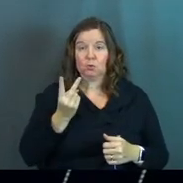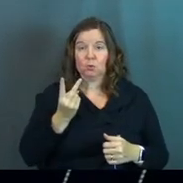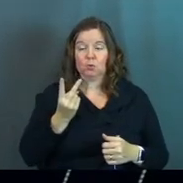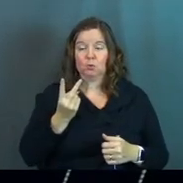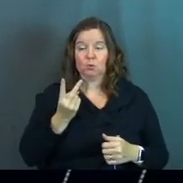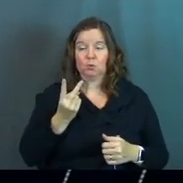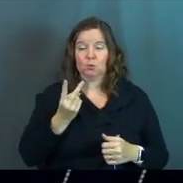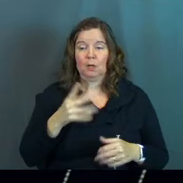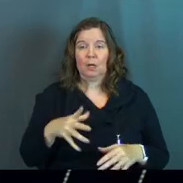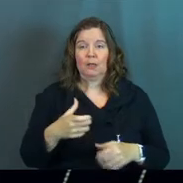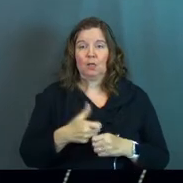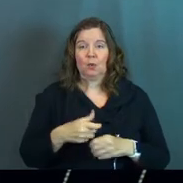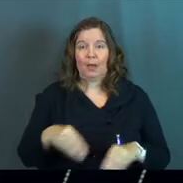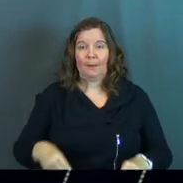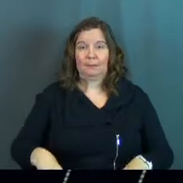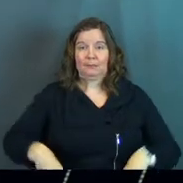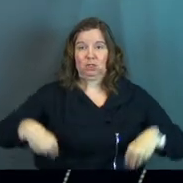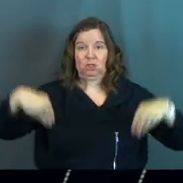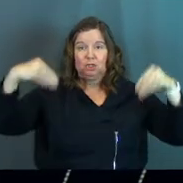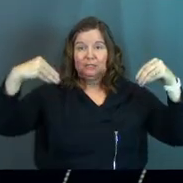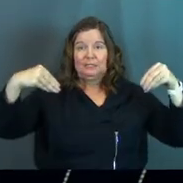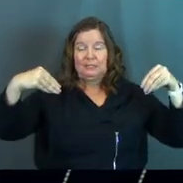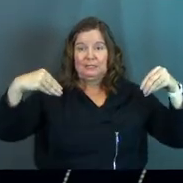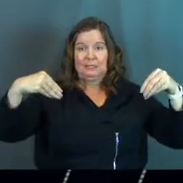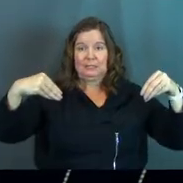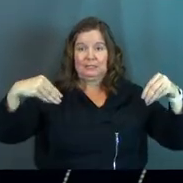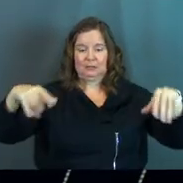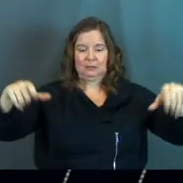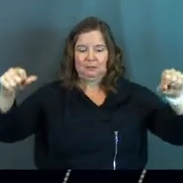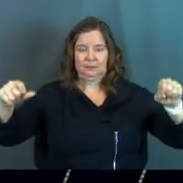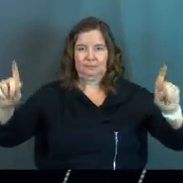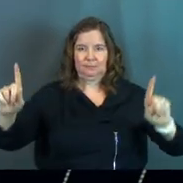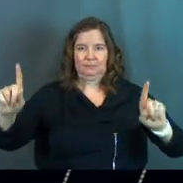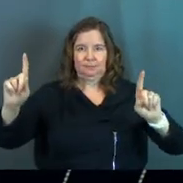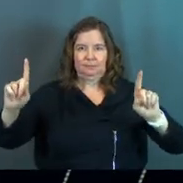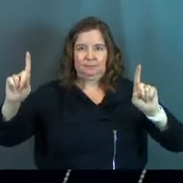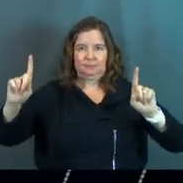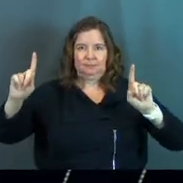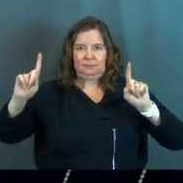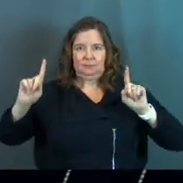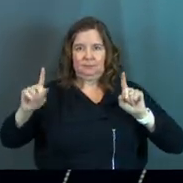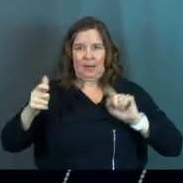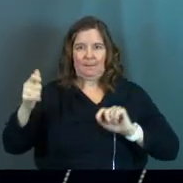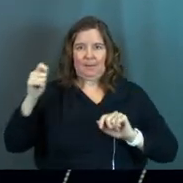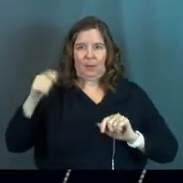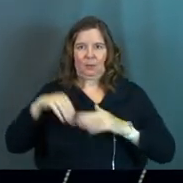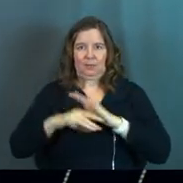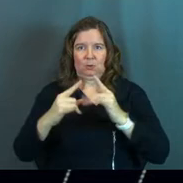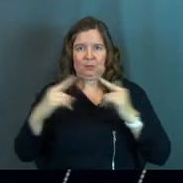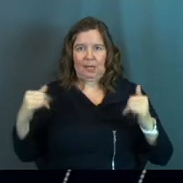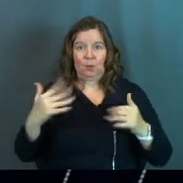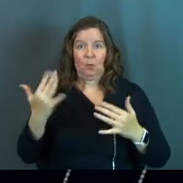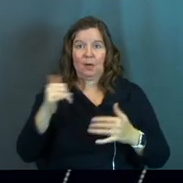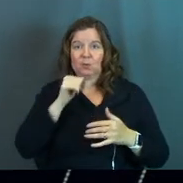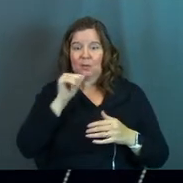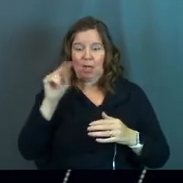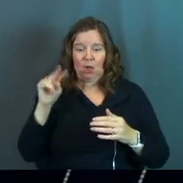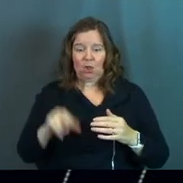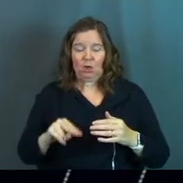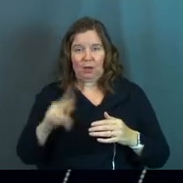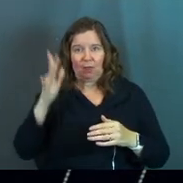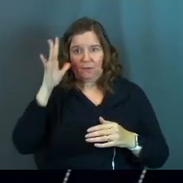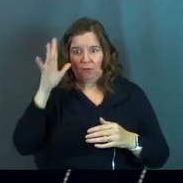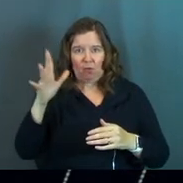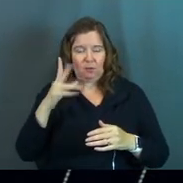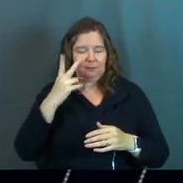do is they grab this big sheet and they walk backwards into the tent so as to not look on their